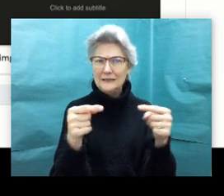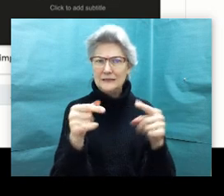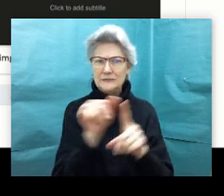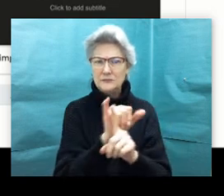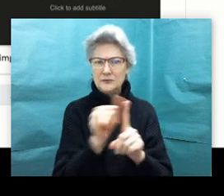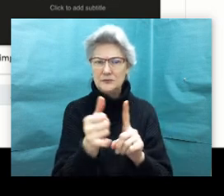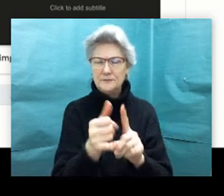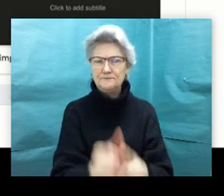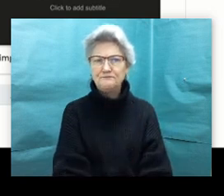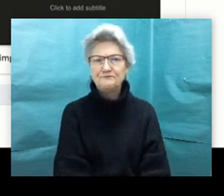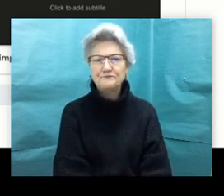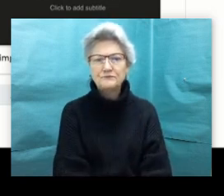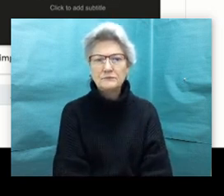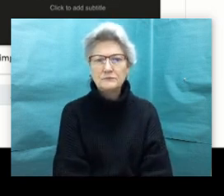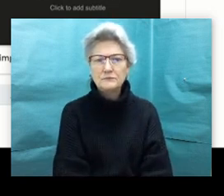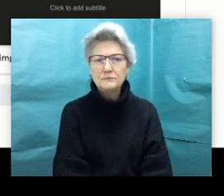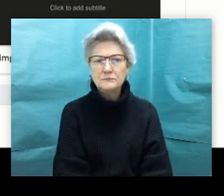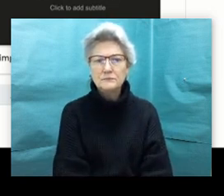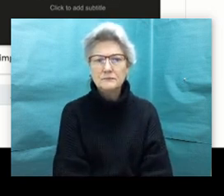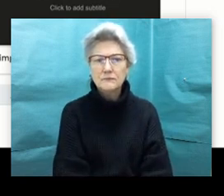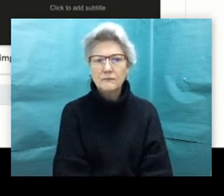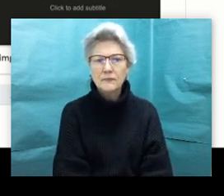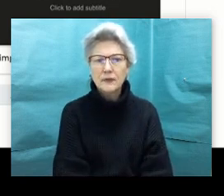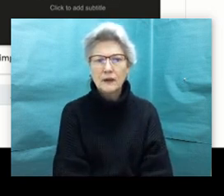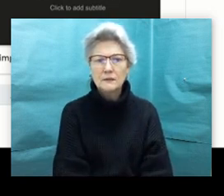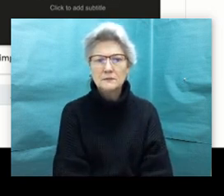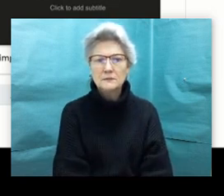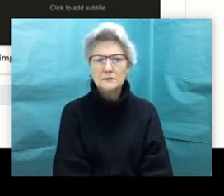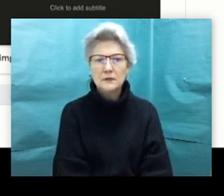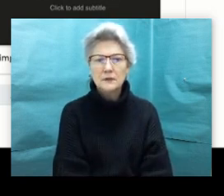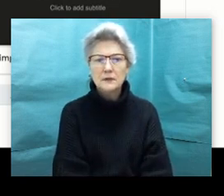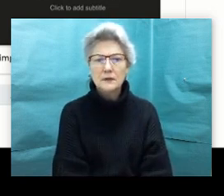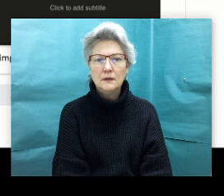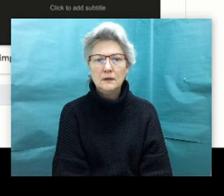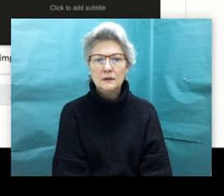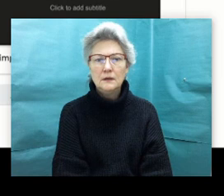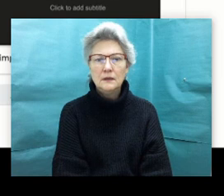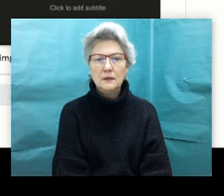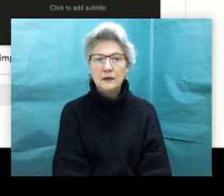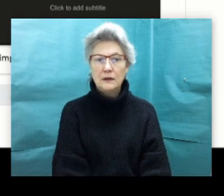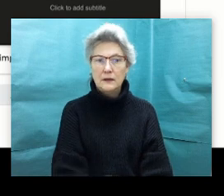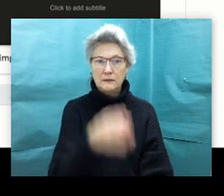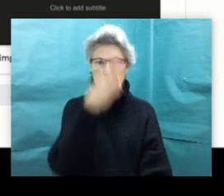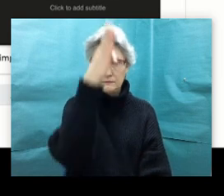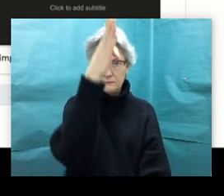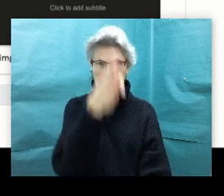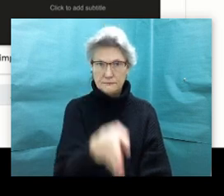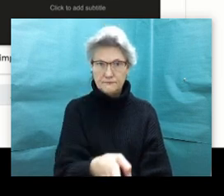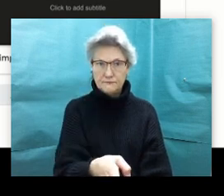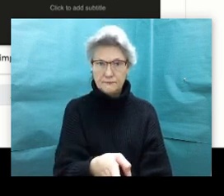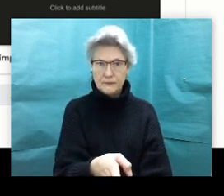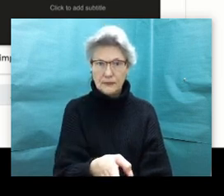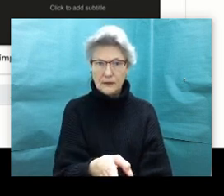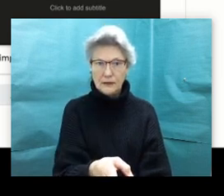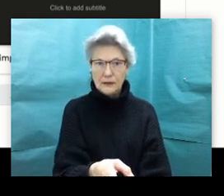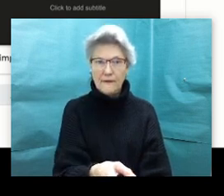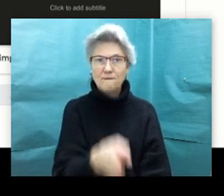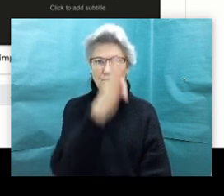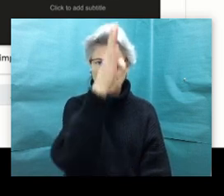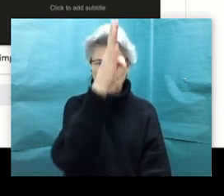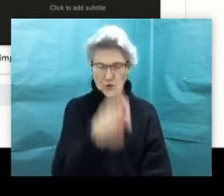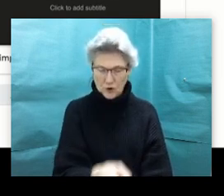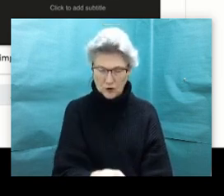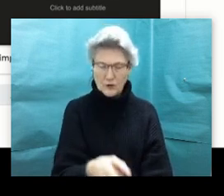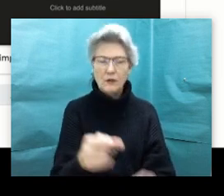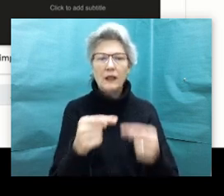going. Okay, I have my lines here. I see I have a vertical line